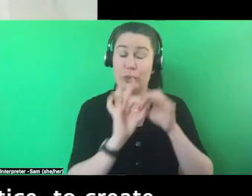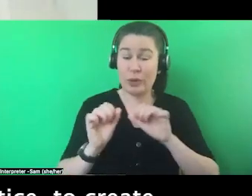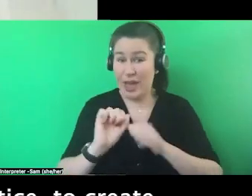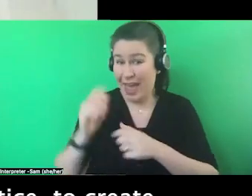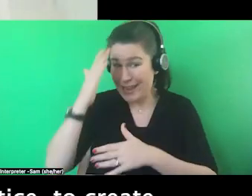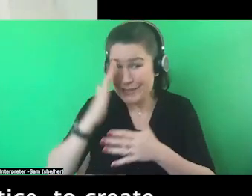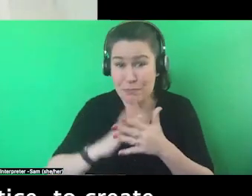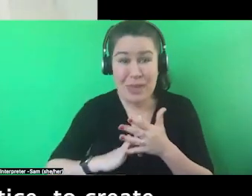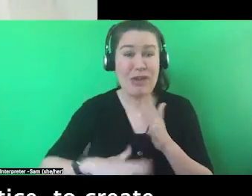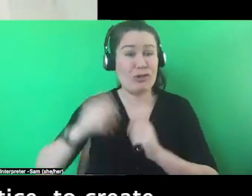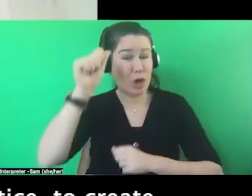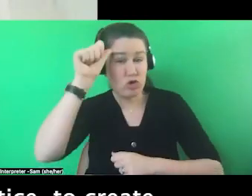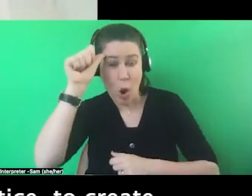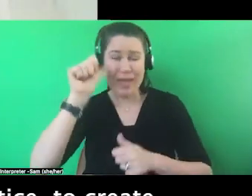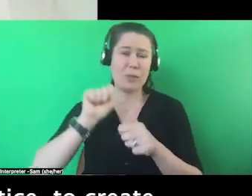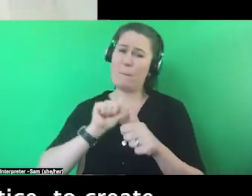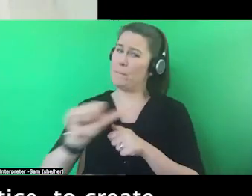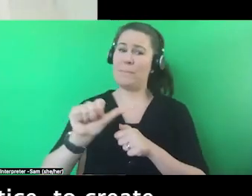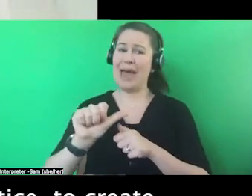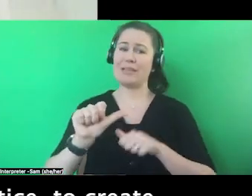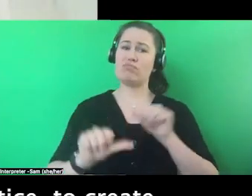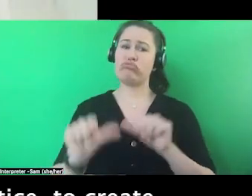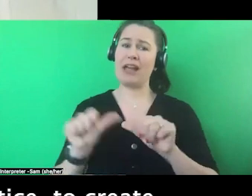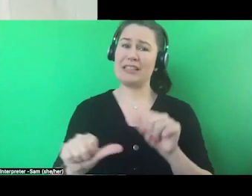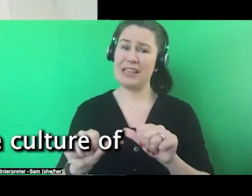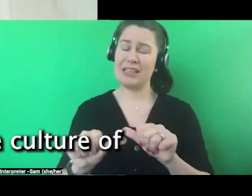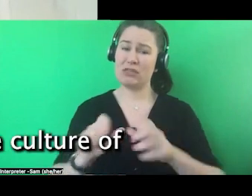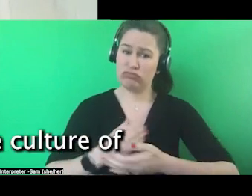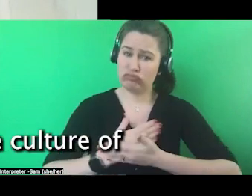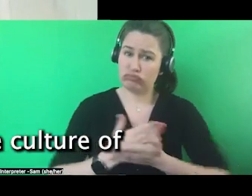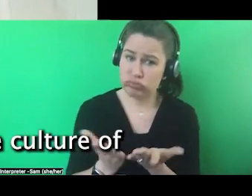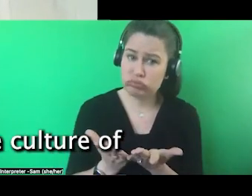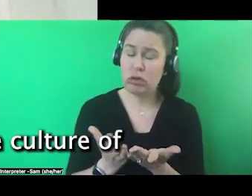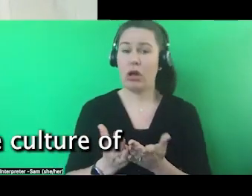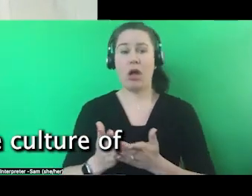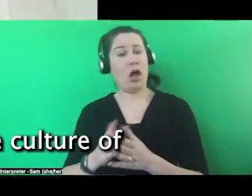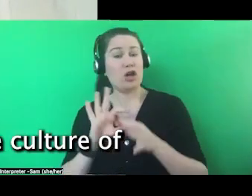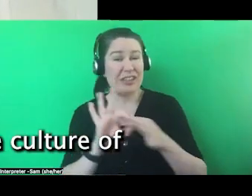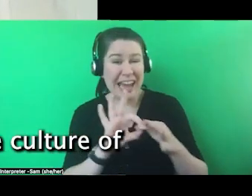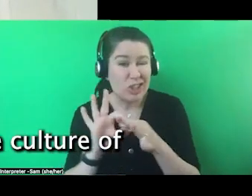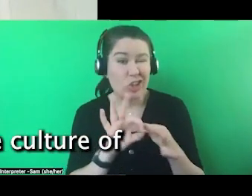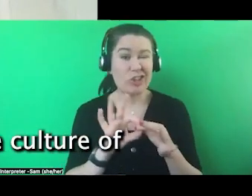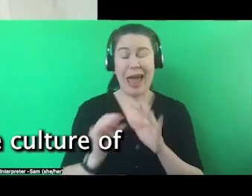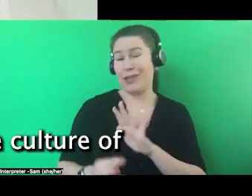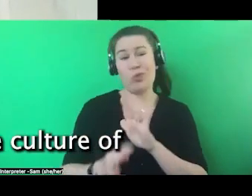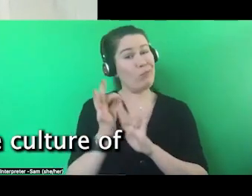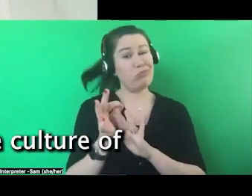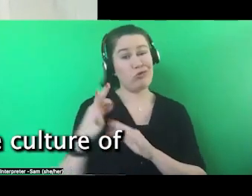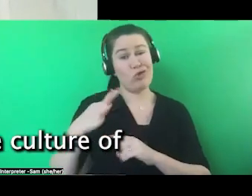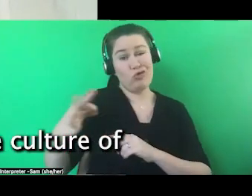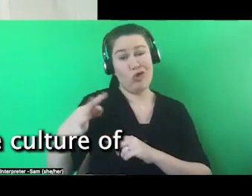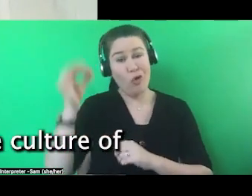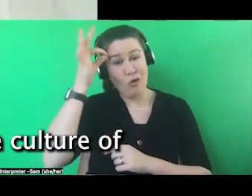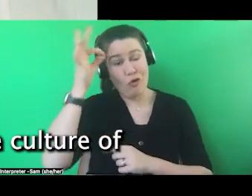and knowledge of best practice, to create connections, to improve representation, and to advance the culture